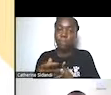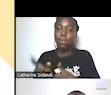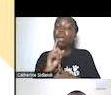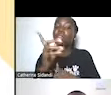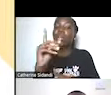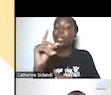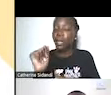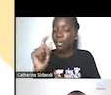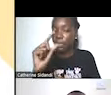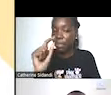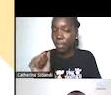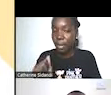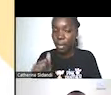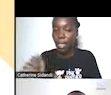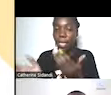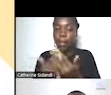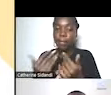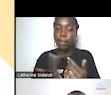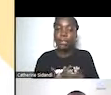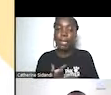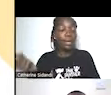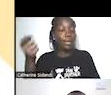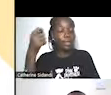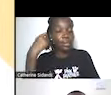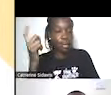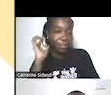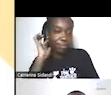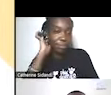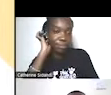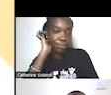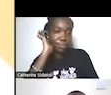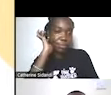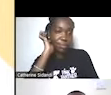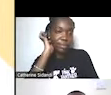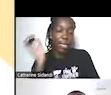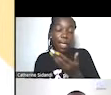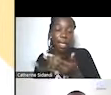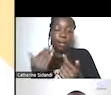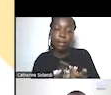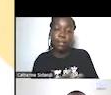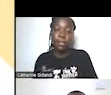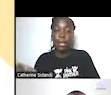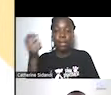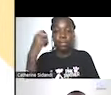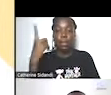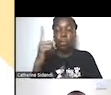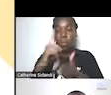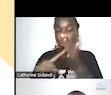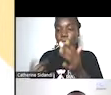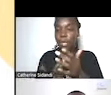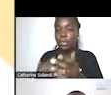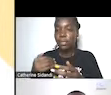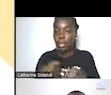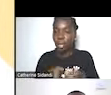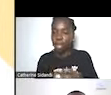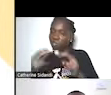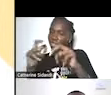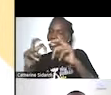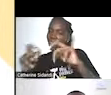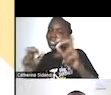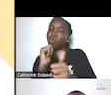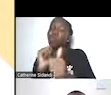now, you know, gather that data just to understand what you really what you're really looking for. So the